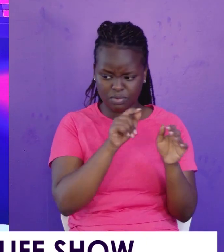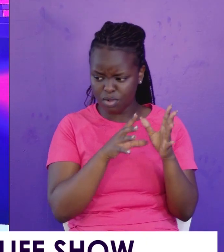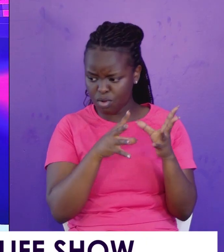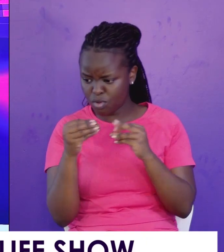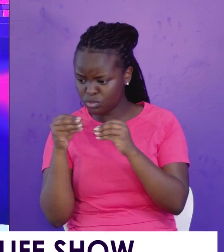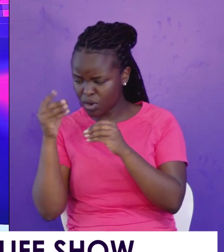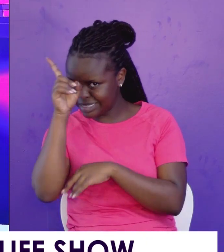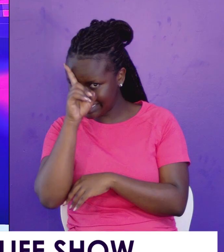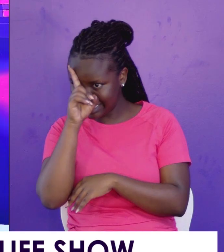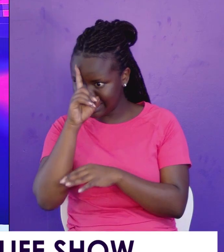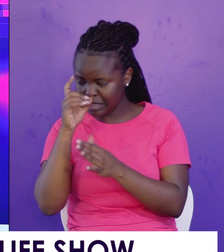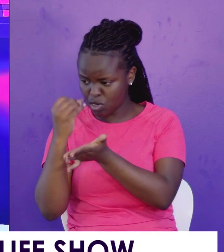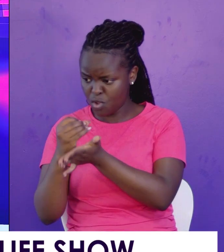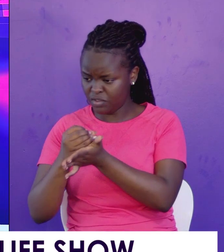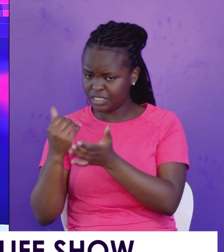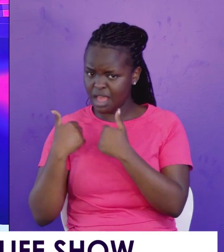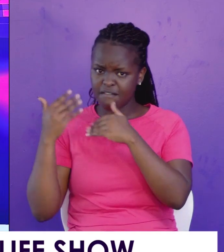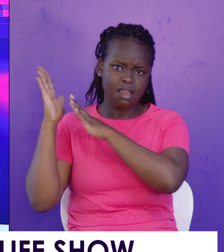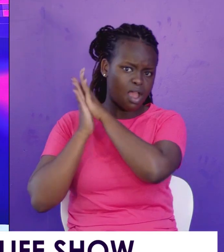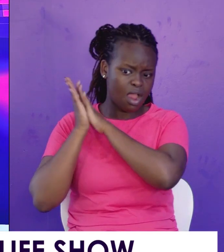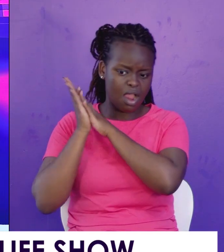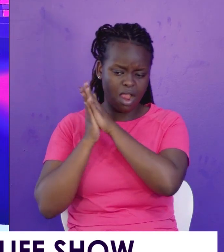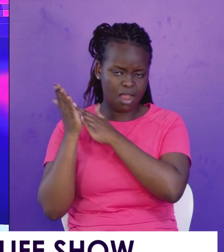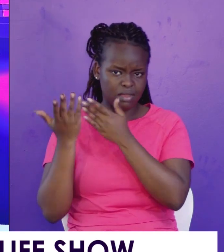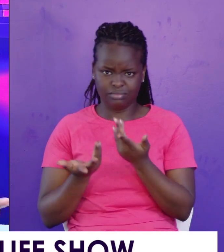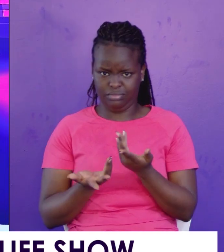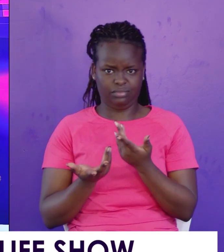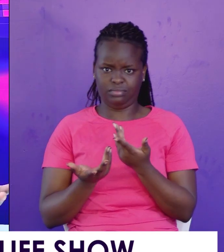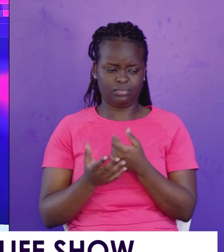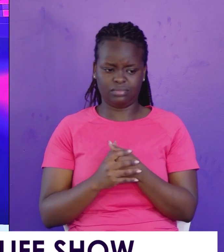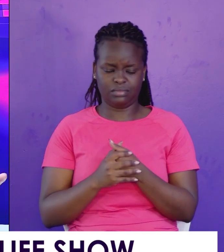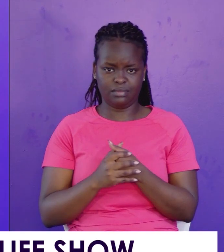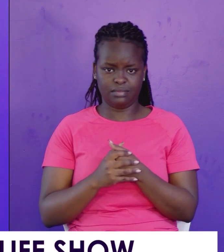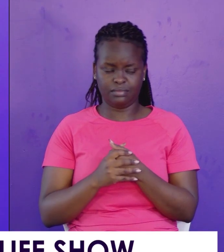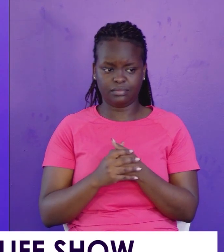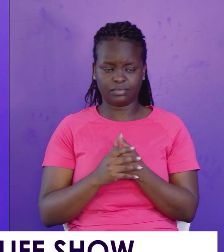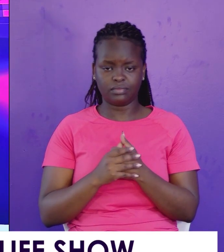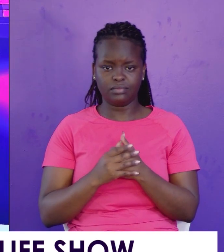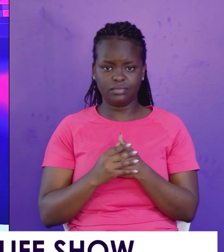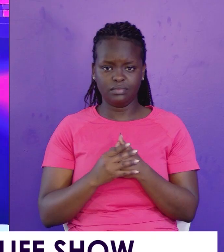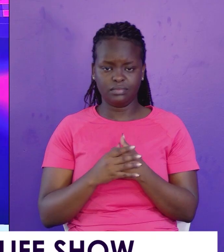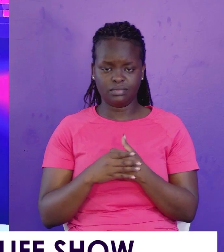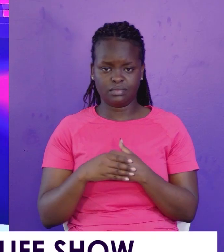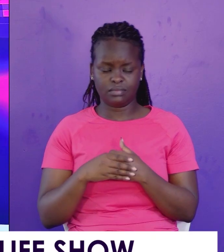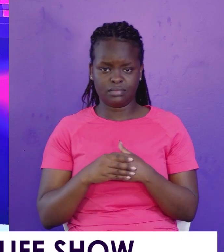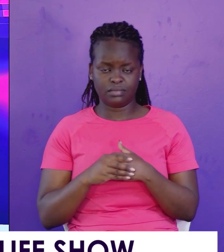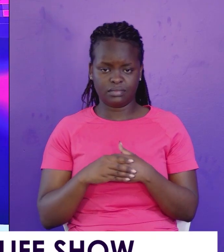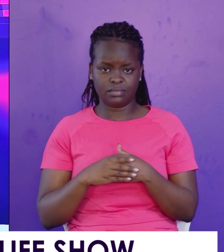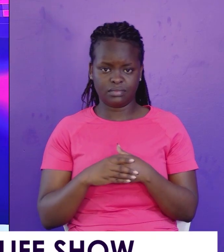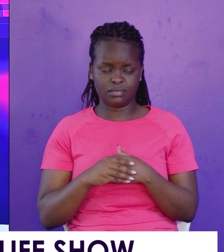serious office and you are putting on dreadlocks. Those are mistaken for some robber or something. Exactly.